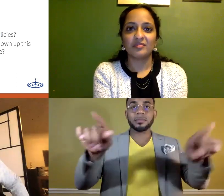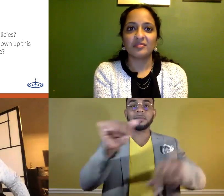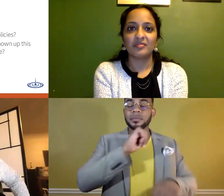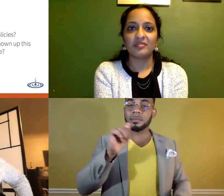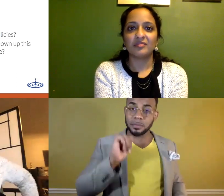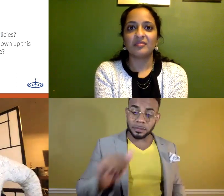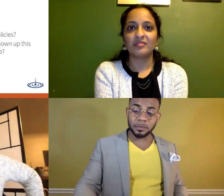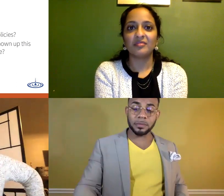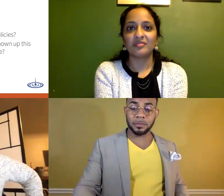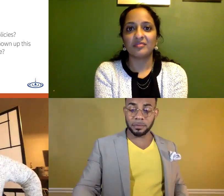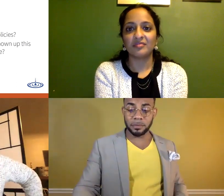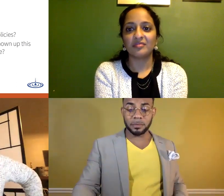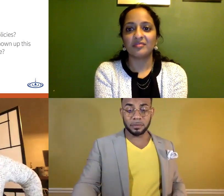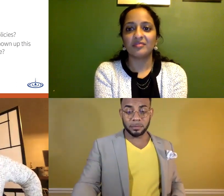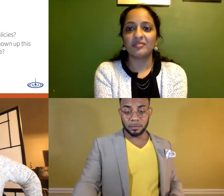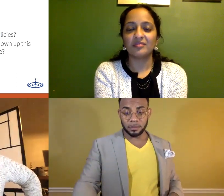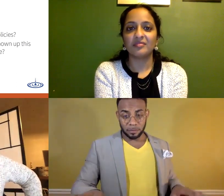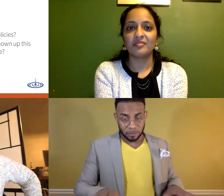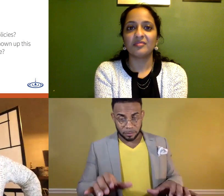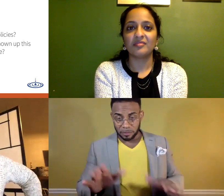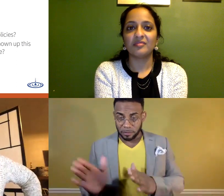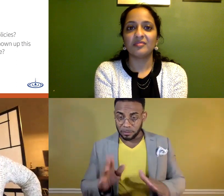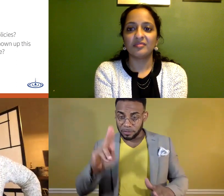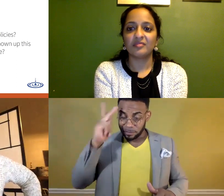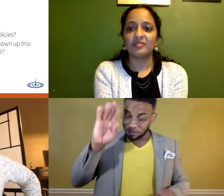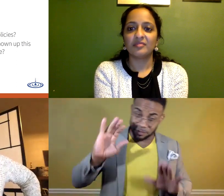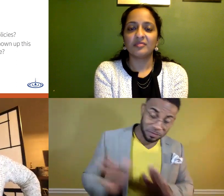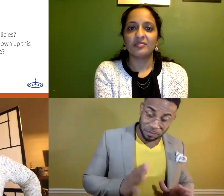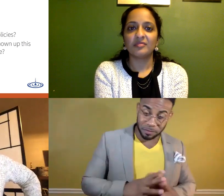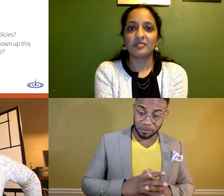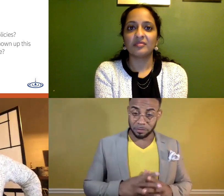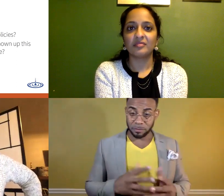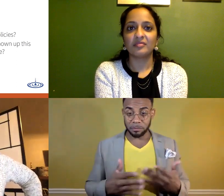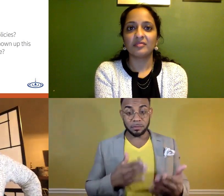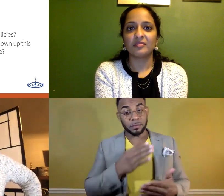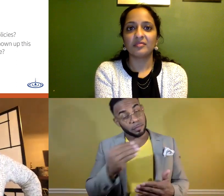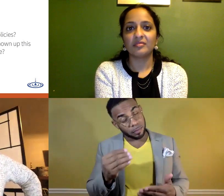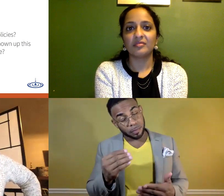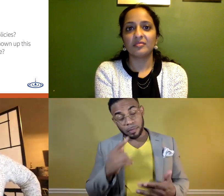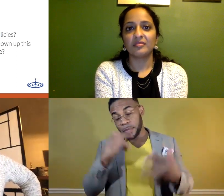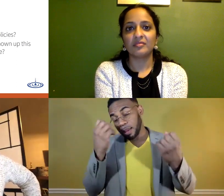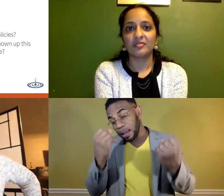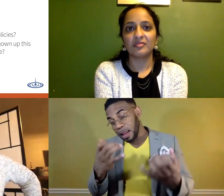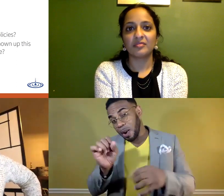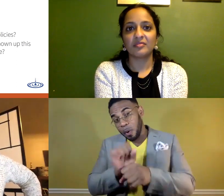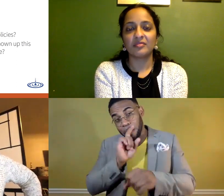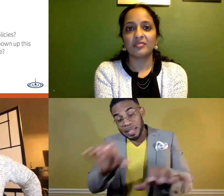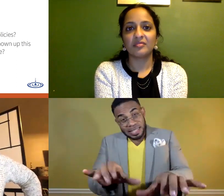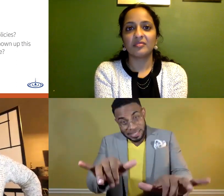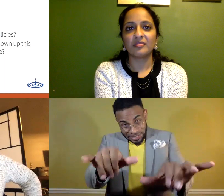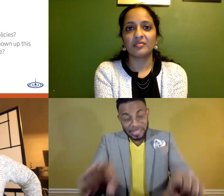Arizona and actively organized, politically organized. And there's a lot of work being